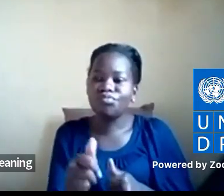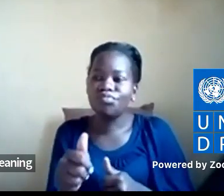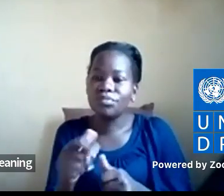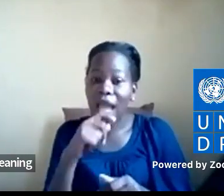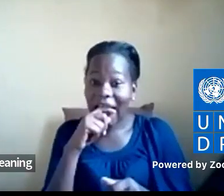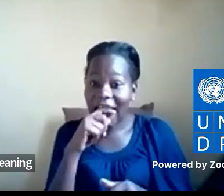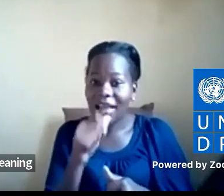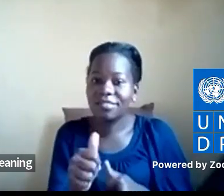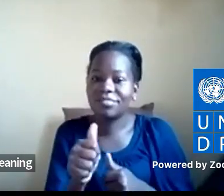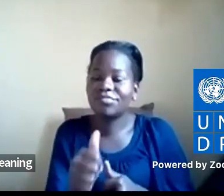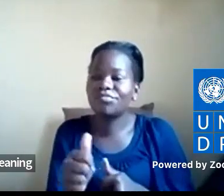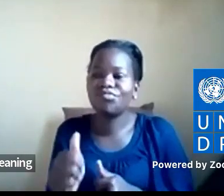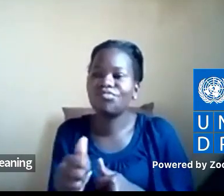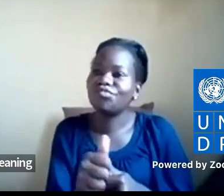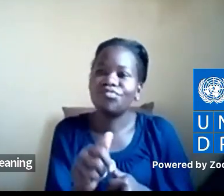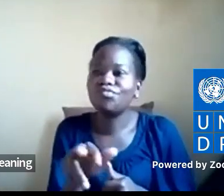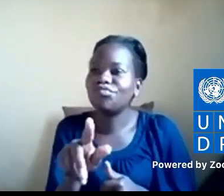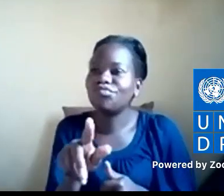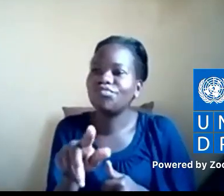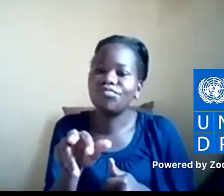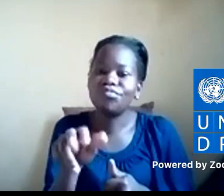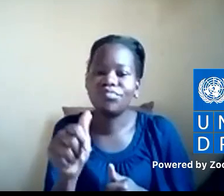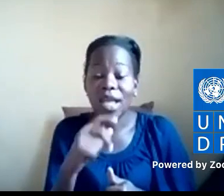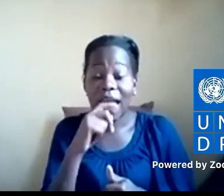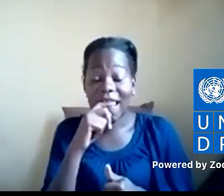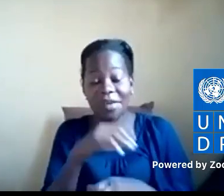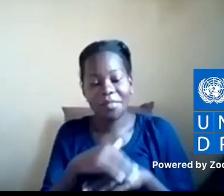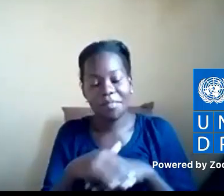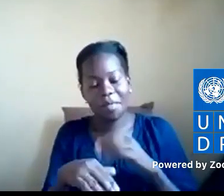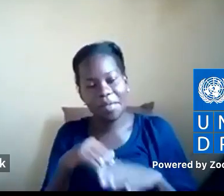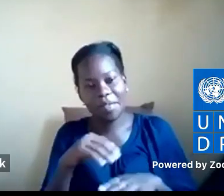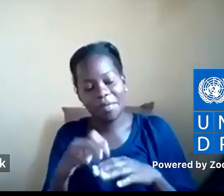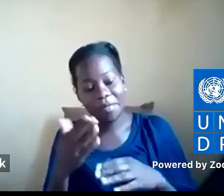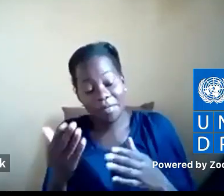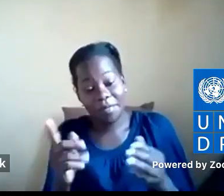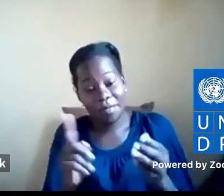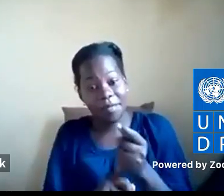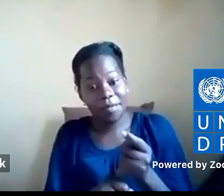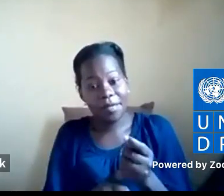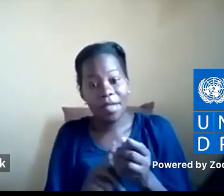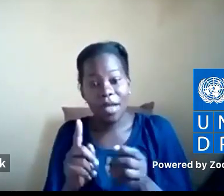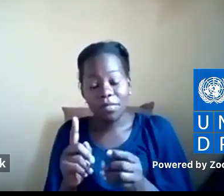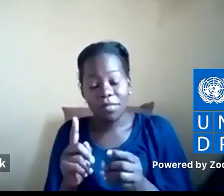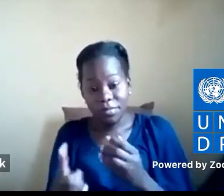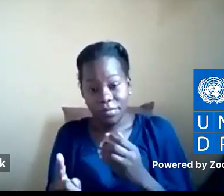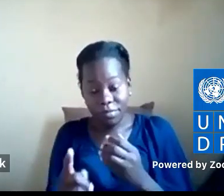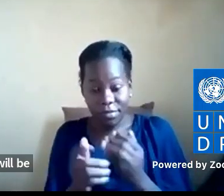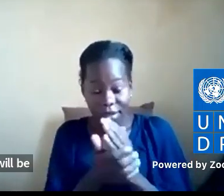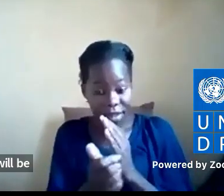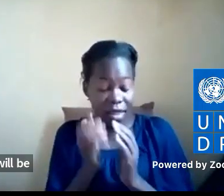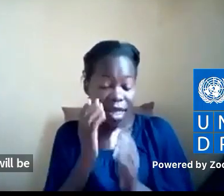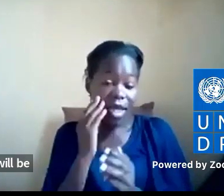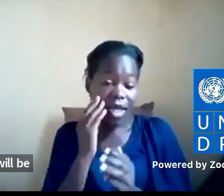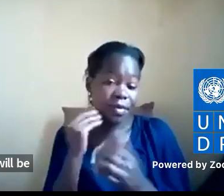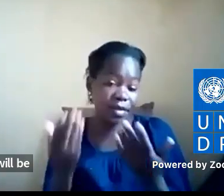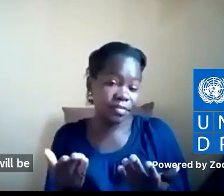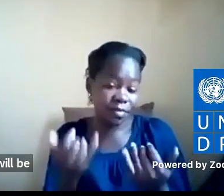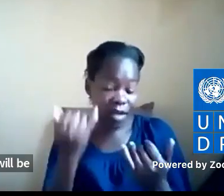dog, the dog wouldn't have had this the blackjacks maybe attached onto the fur, and the idea wouldn't have been